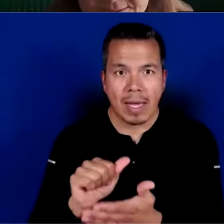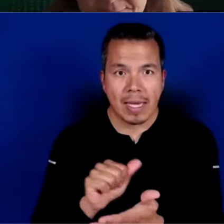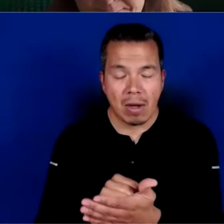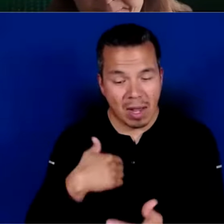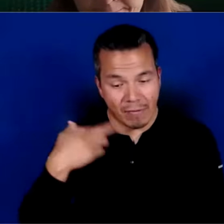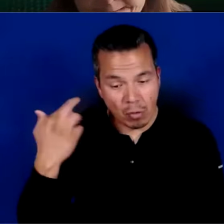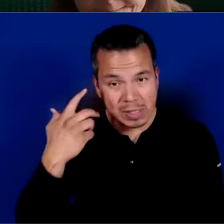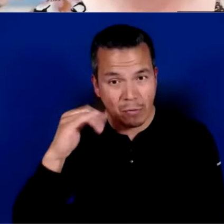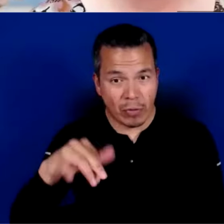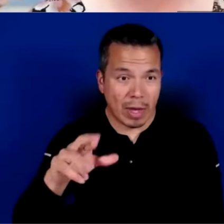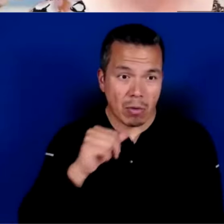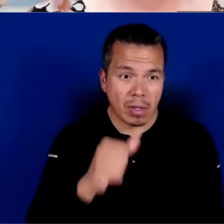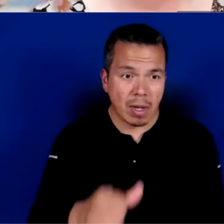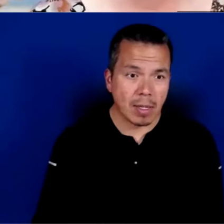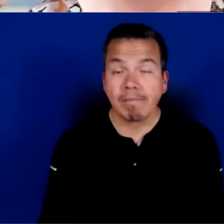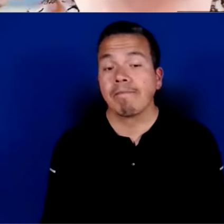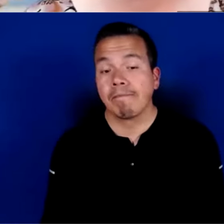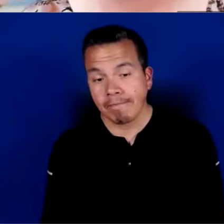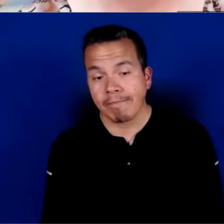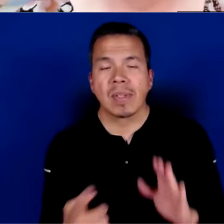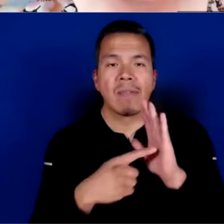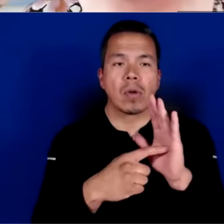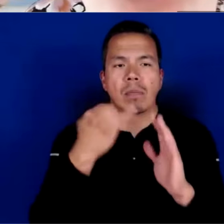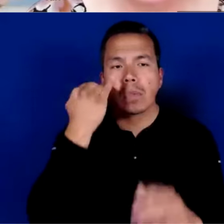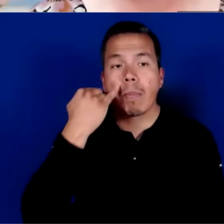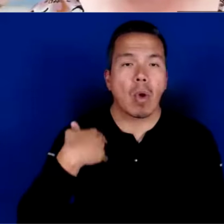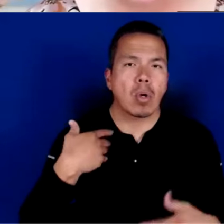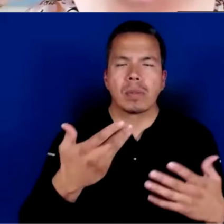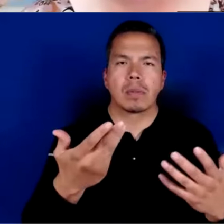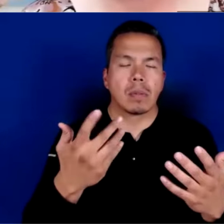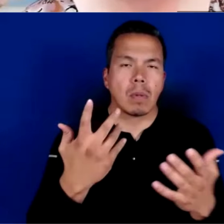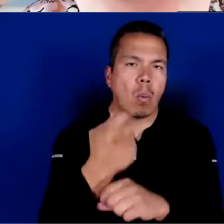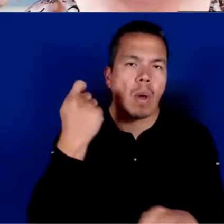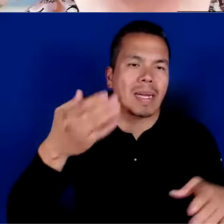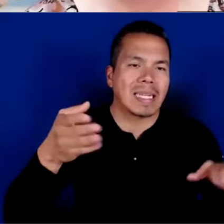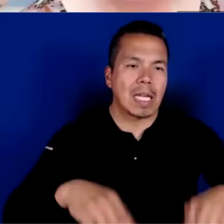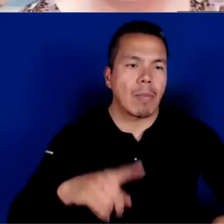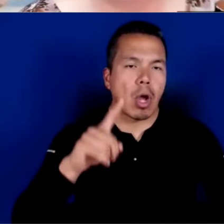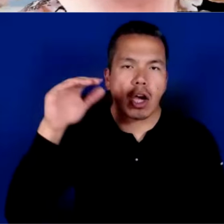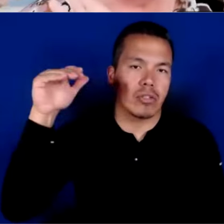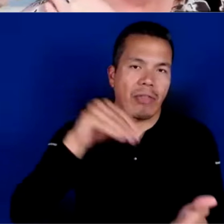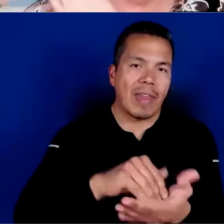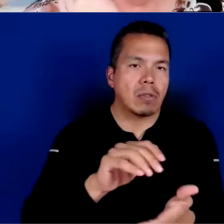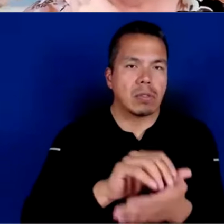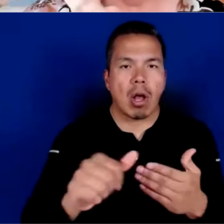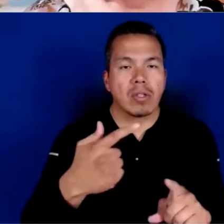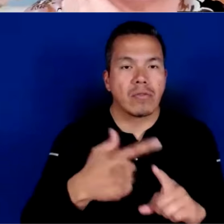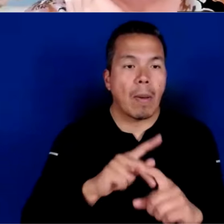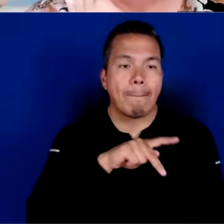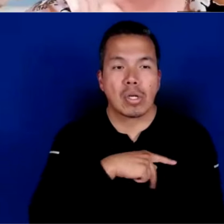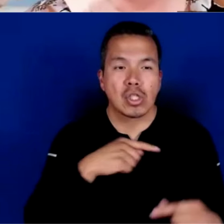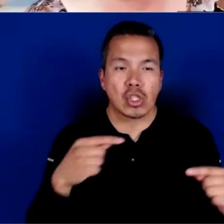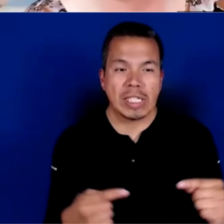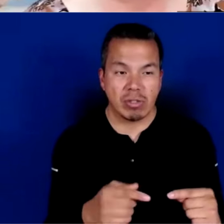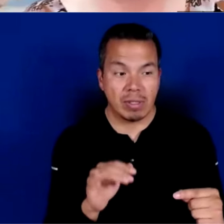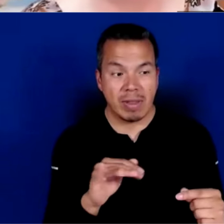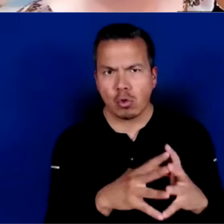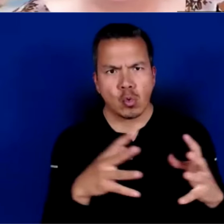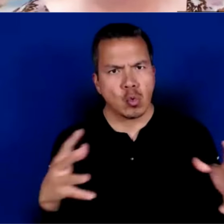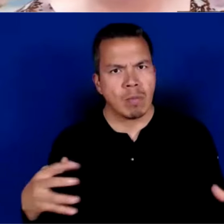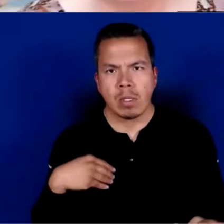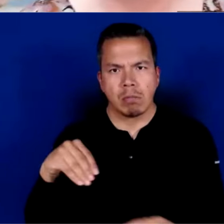do this? Absolutely. So let's say you got a settlement for $100,000 from a personal injury. That's too much money to put into an